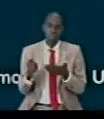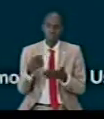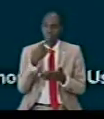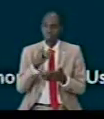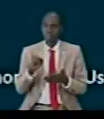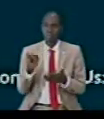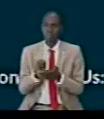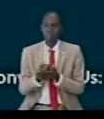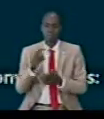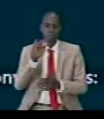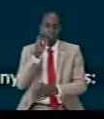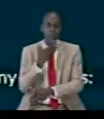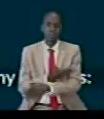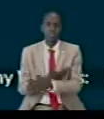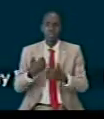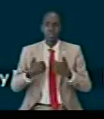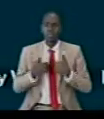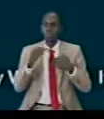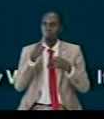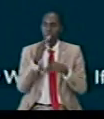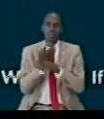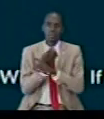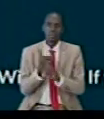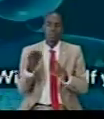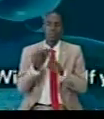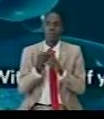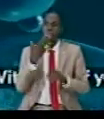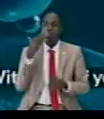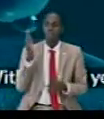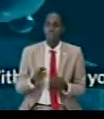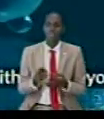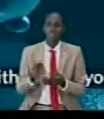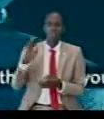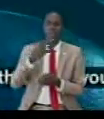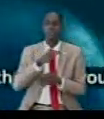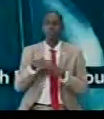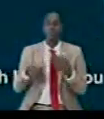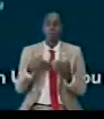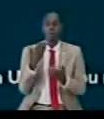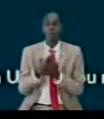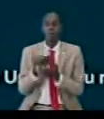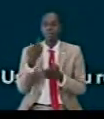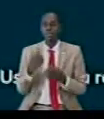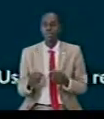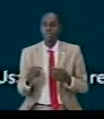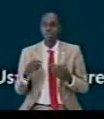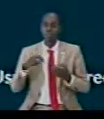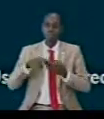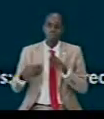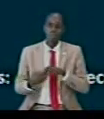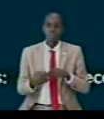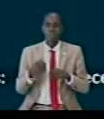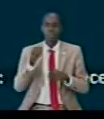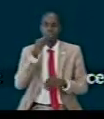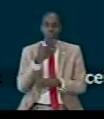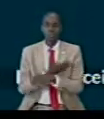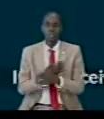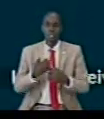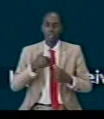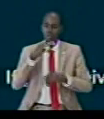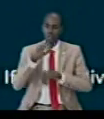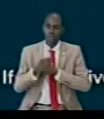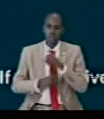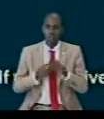has been delivered from evil spirits and all the torment she's been facing before now. She is